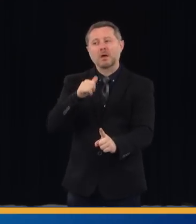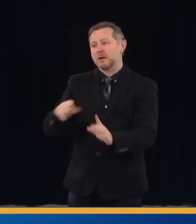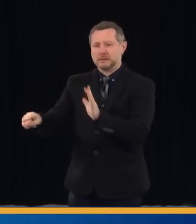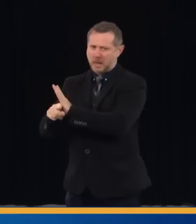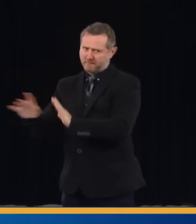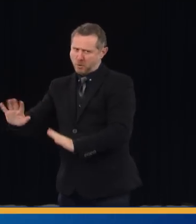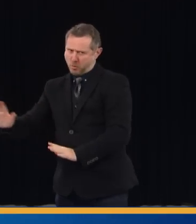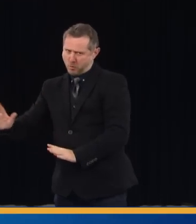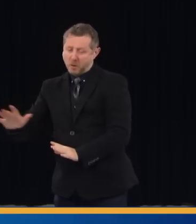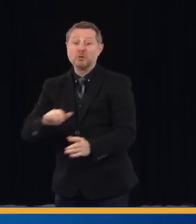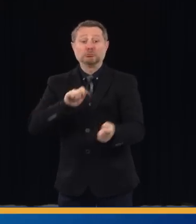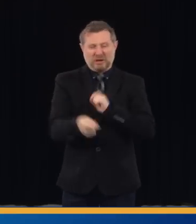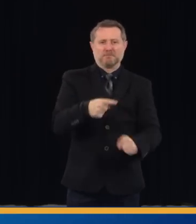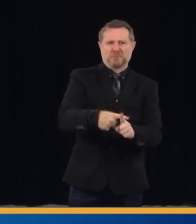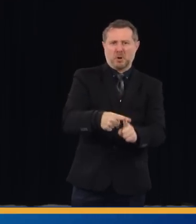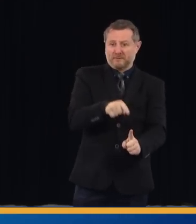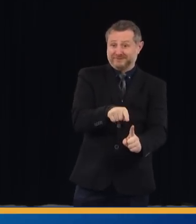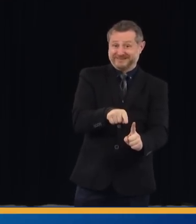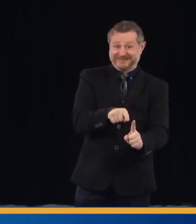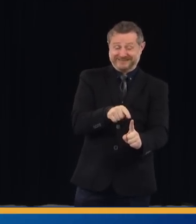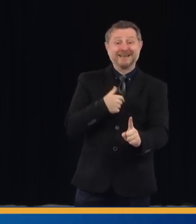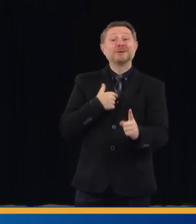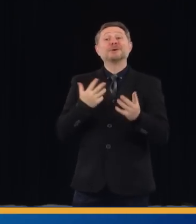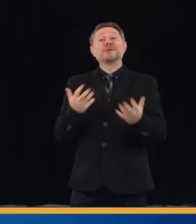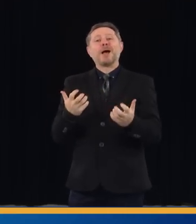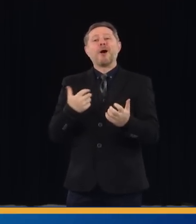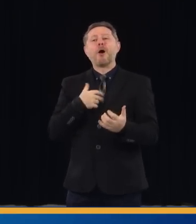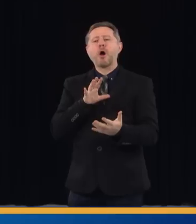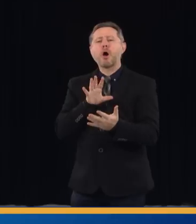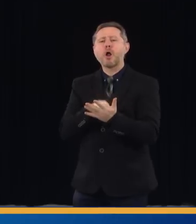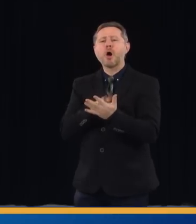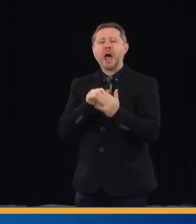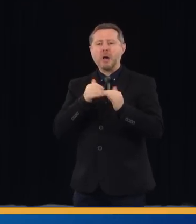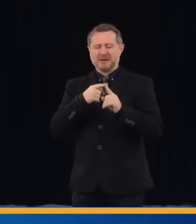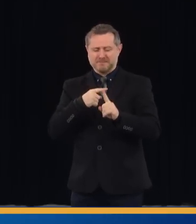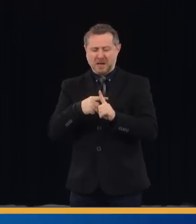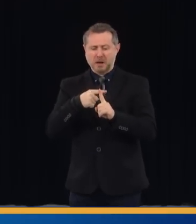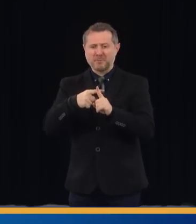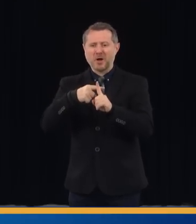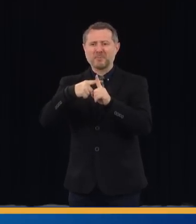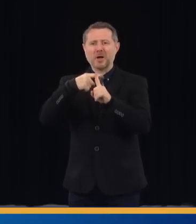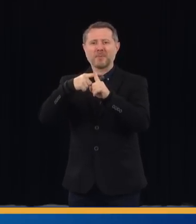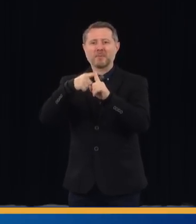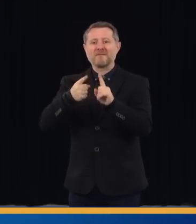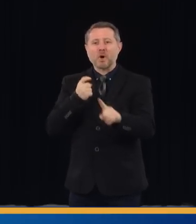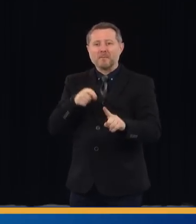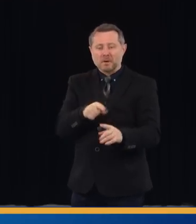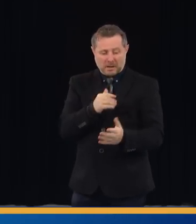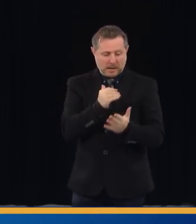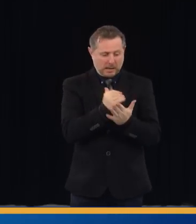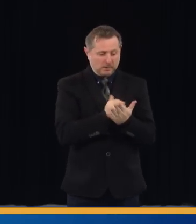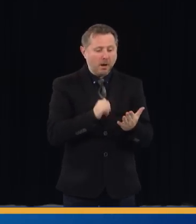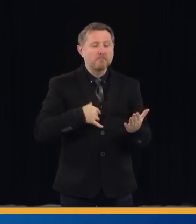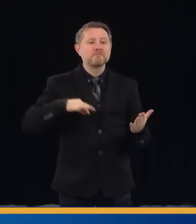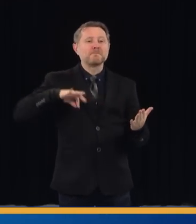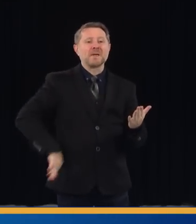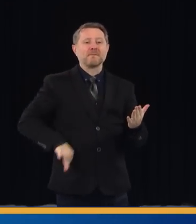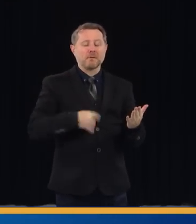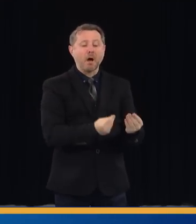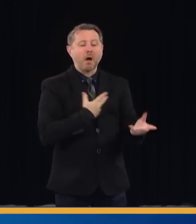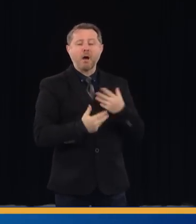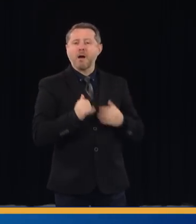we're taking the positive lesson and not the negative lesson. You could get